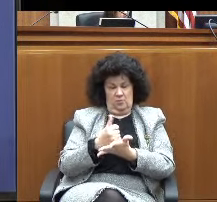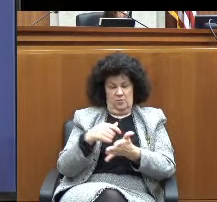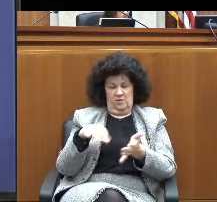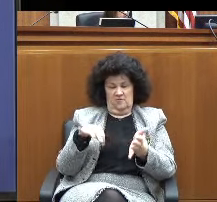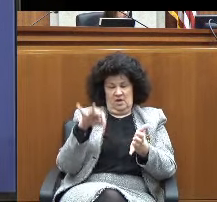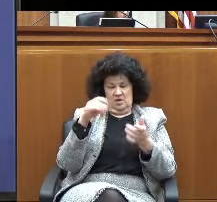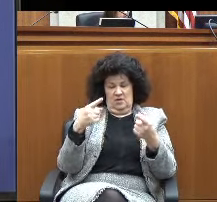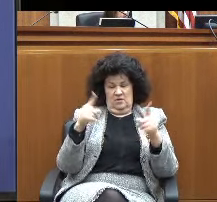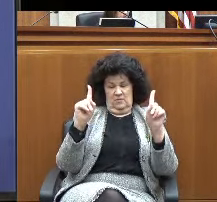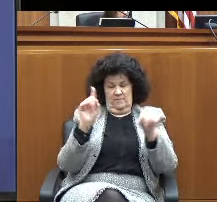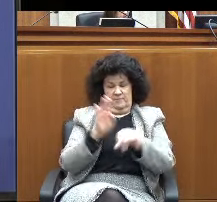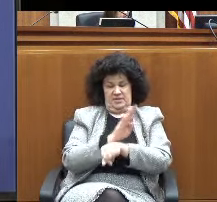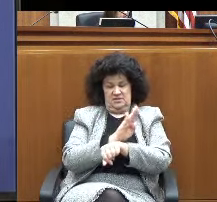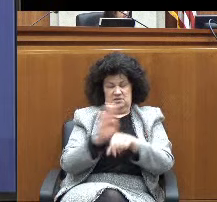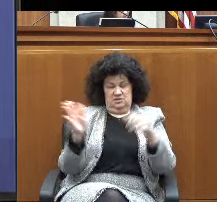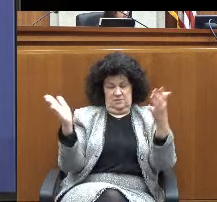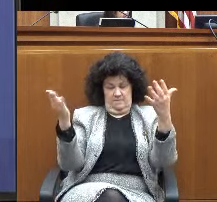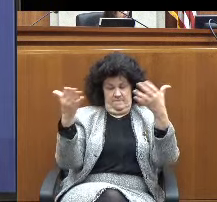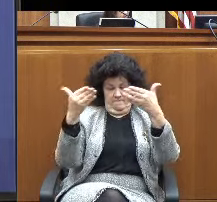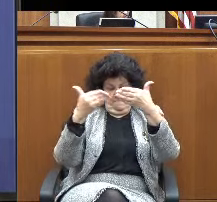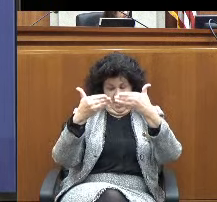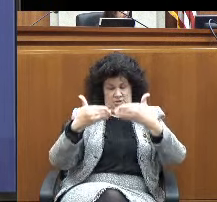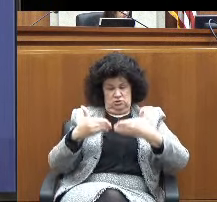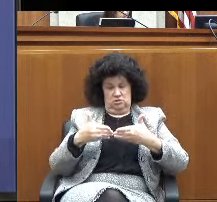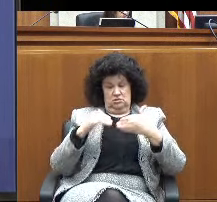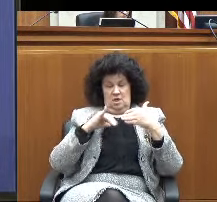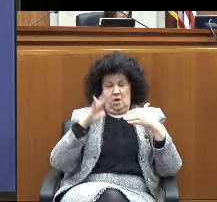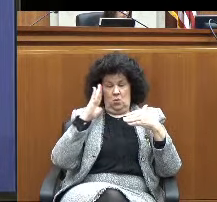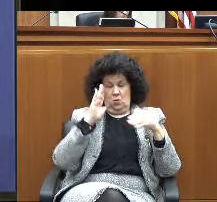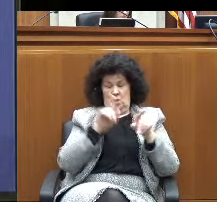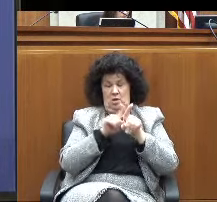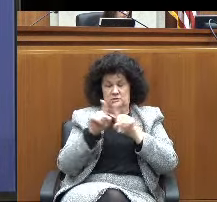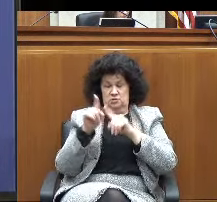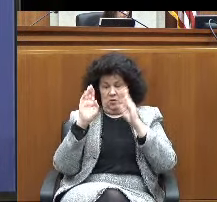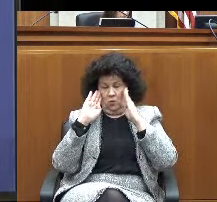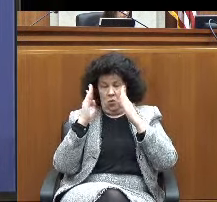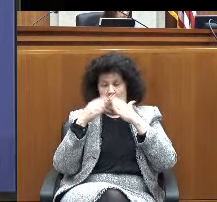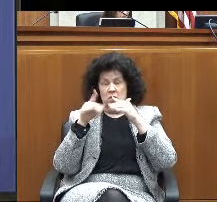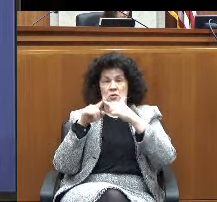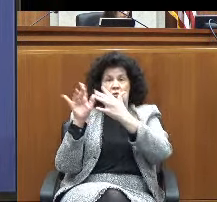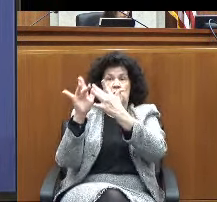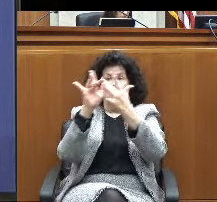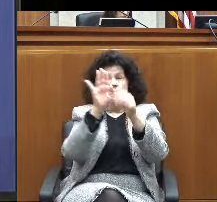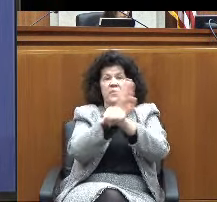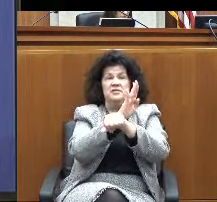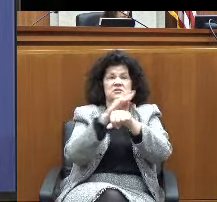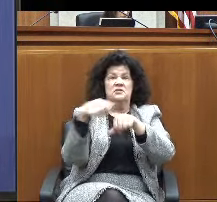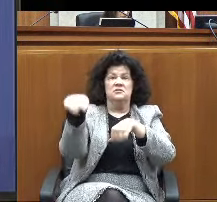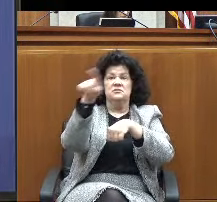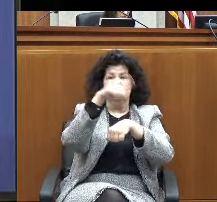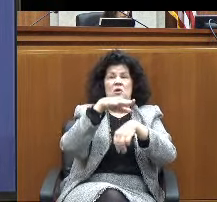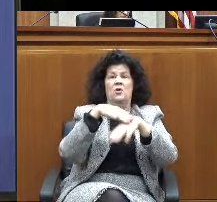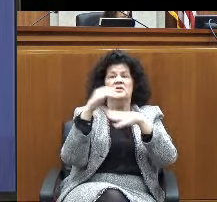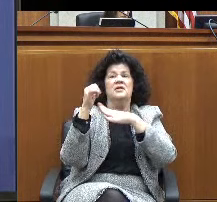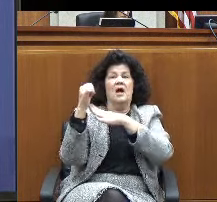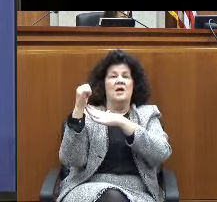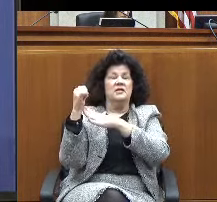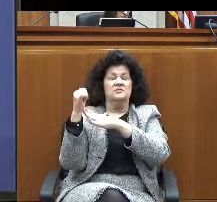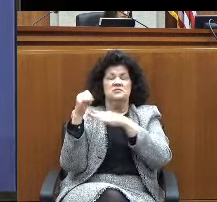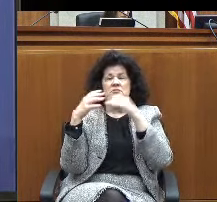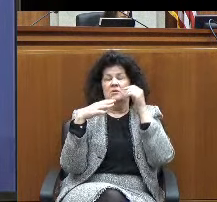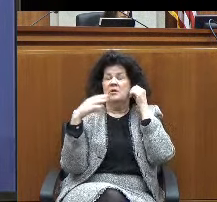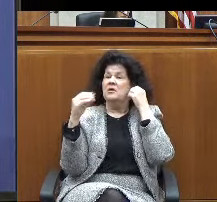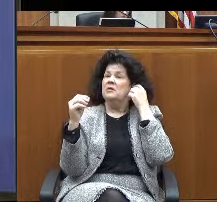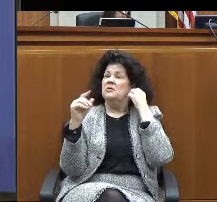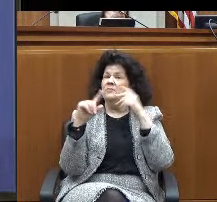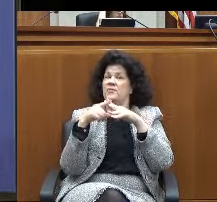business matches for our internship programs. I will also focus on reaching out to businesses for guidance on approaching other businesses